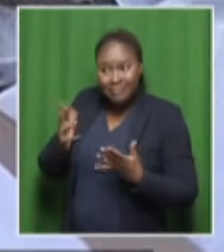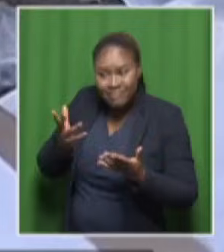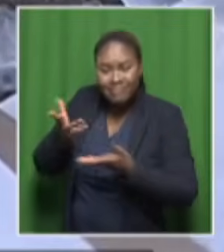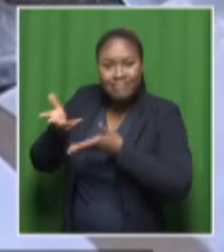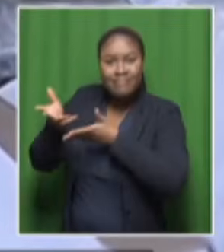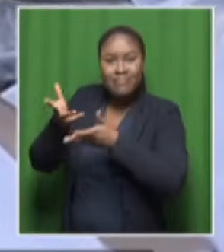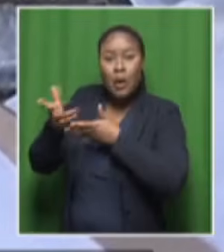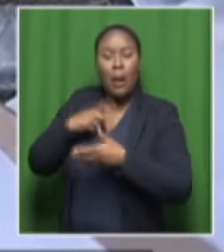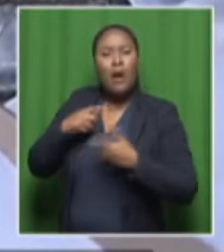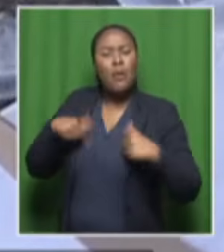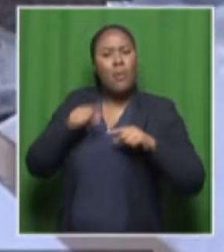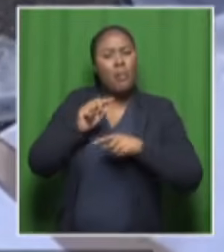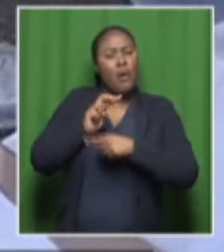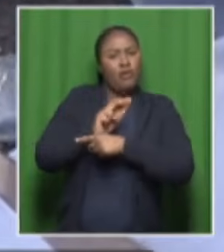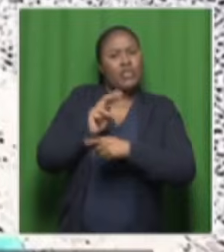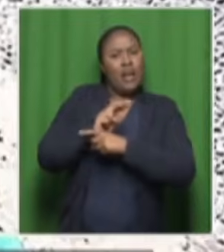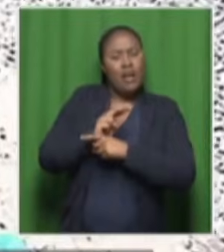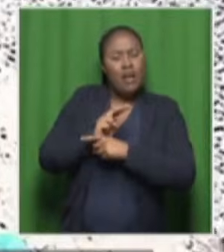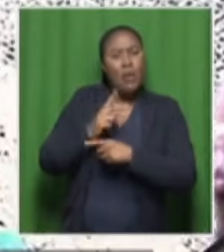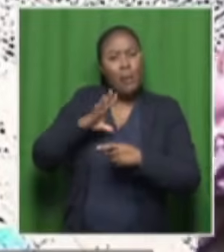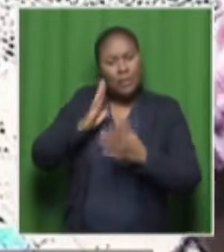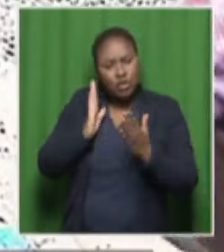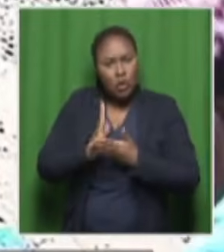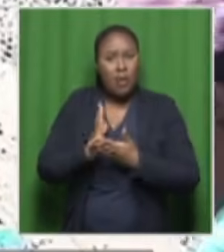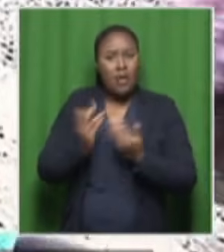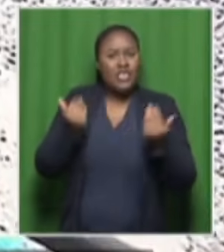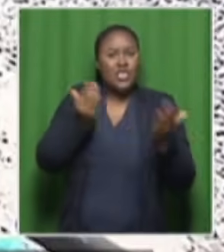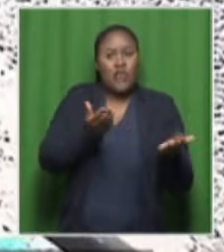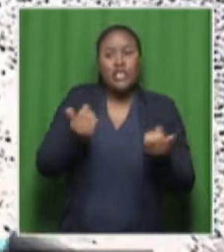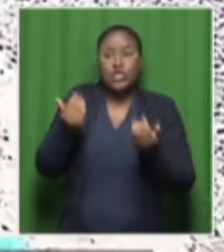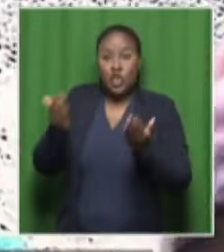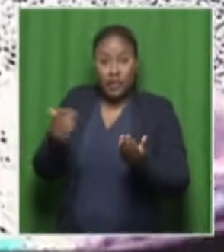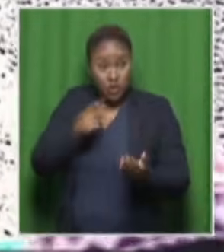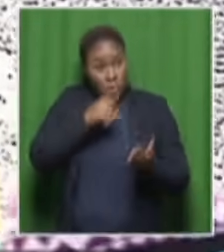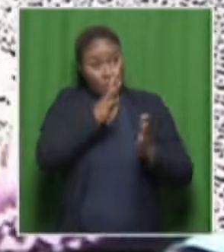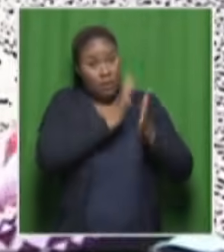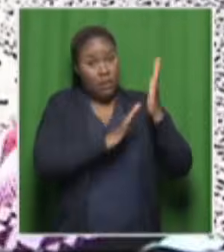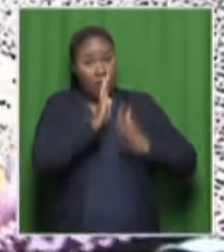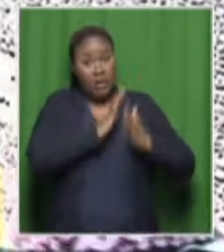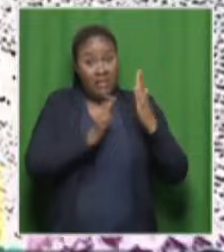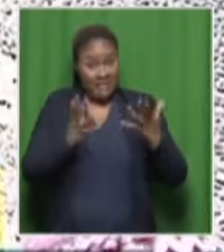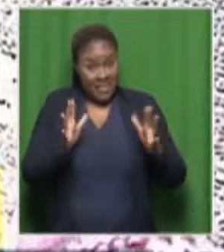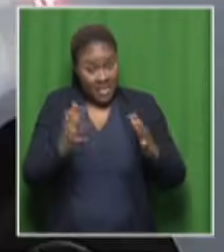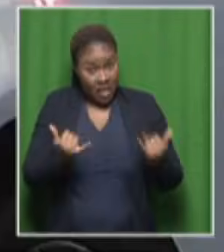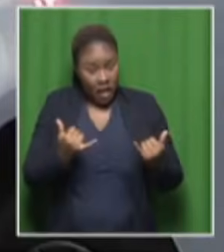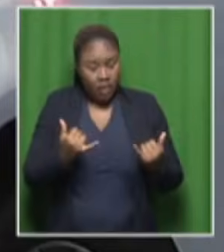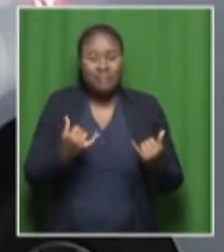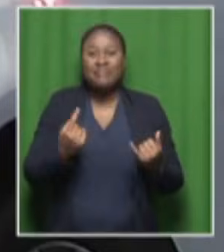ensure that it leads to better service delivery. Sakina, the story that you have told,